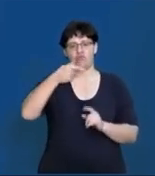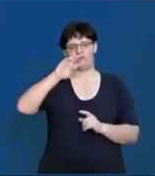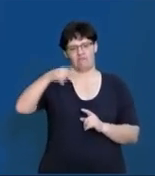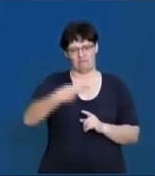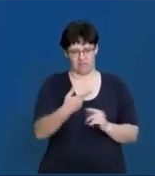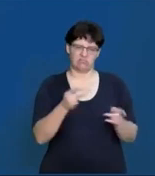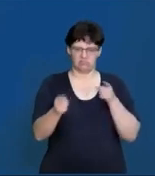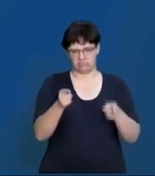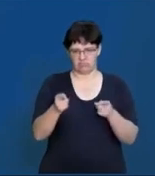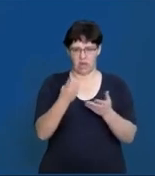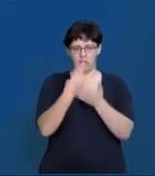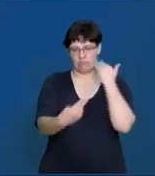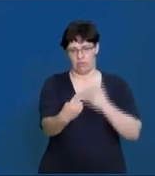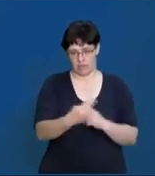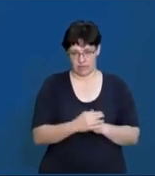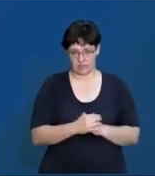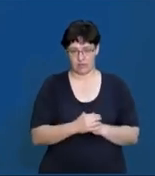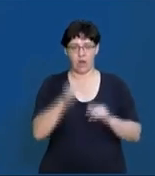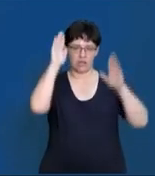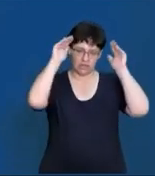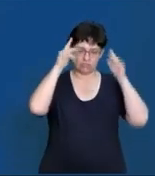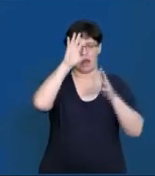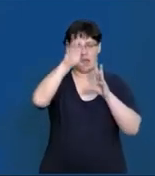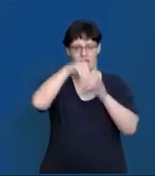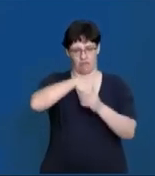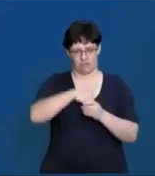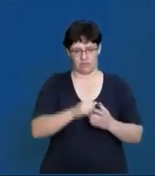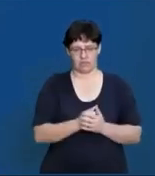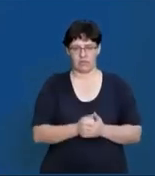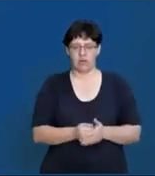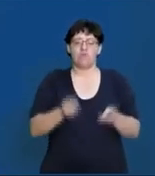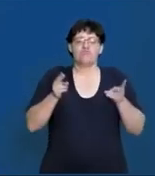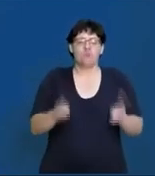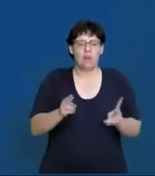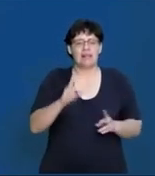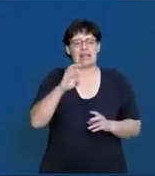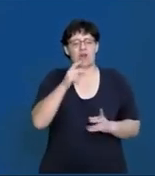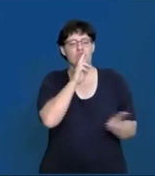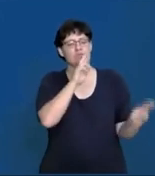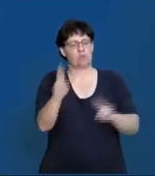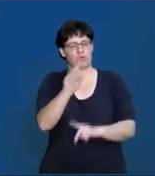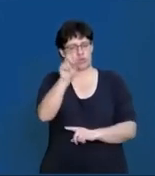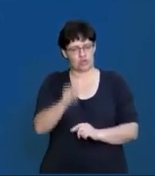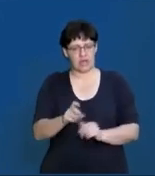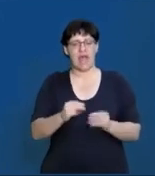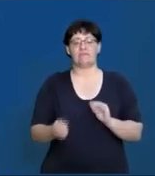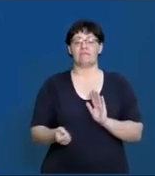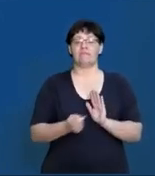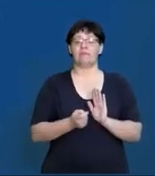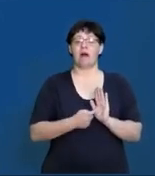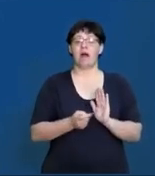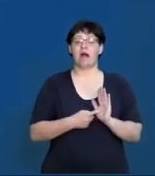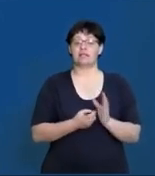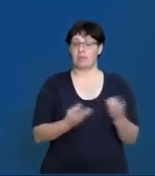a graph, or a combination of an extract and a cartoon and a table. Right? Normally, data response questions, they carry